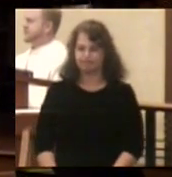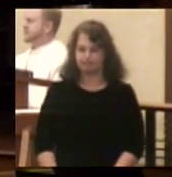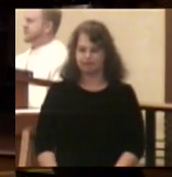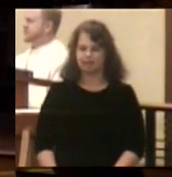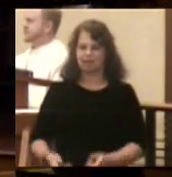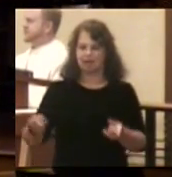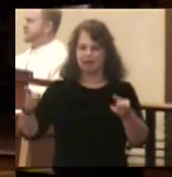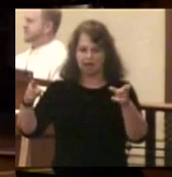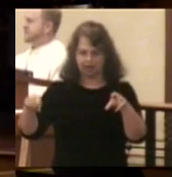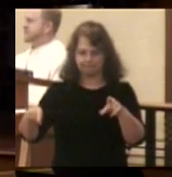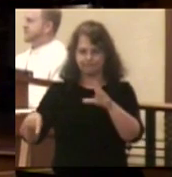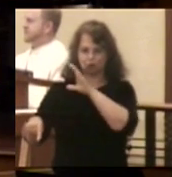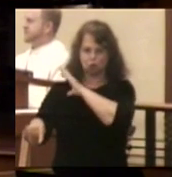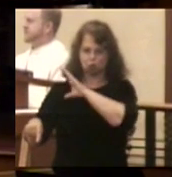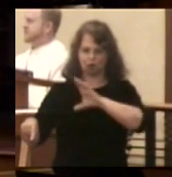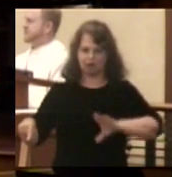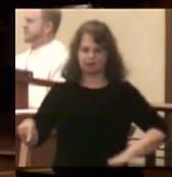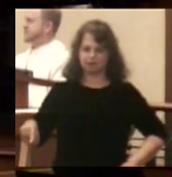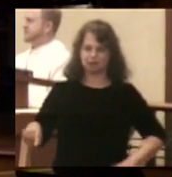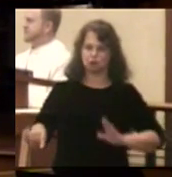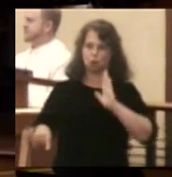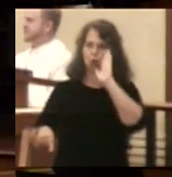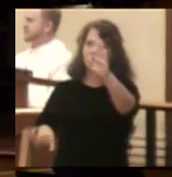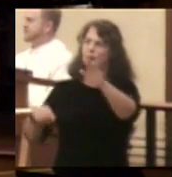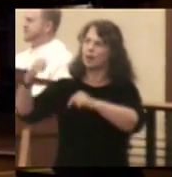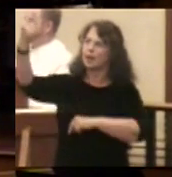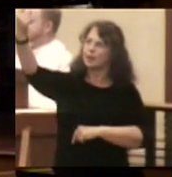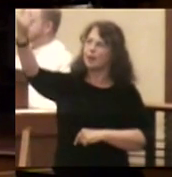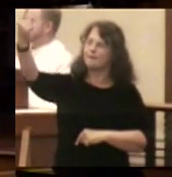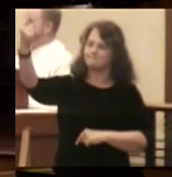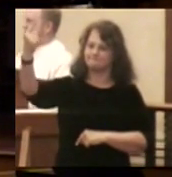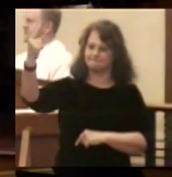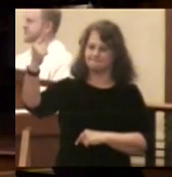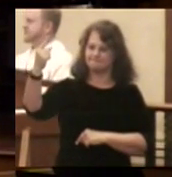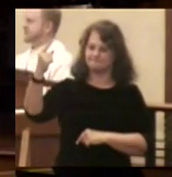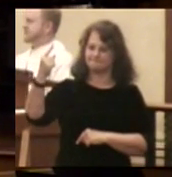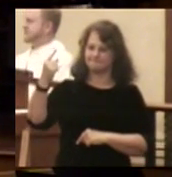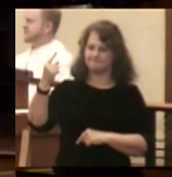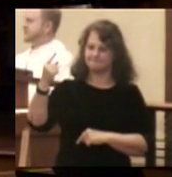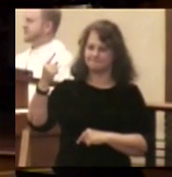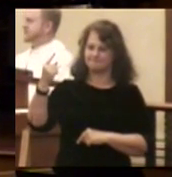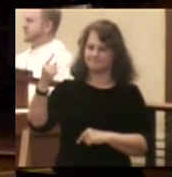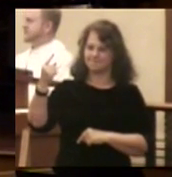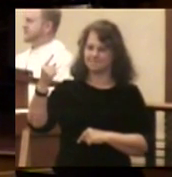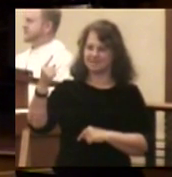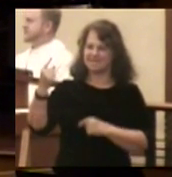When Christ shall come with shout of